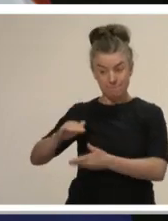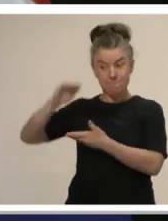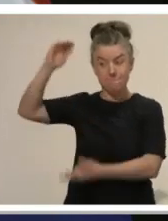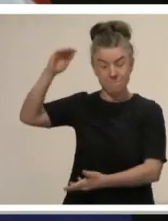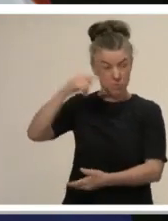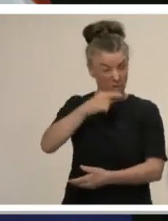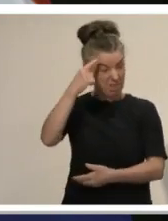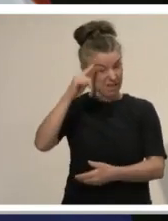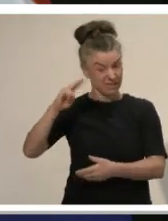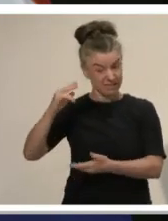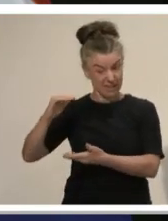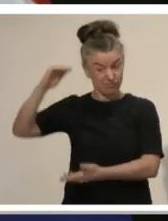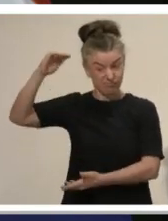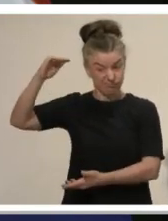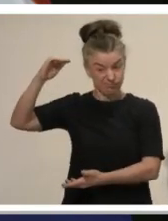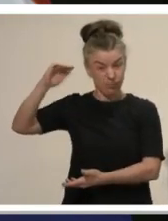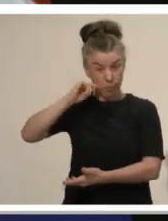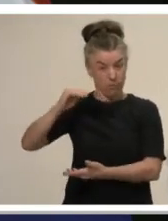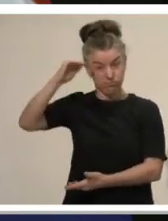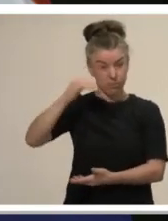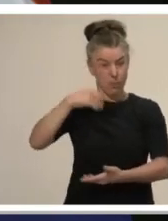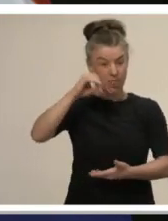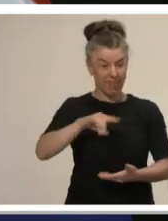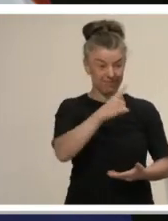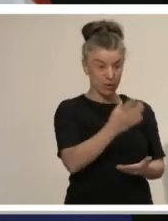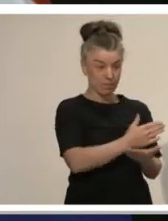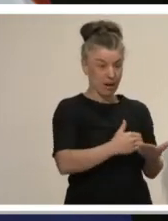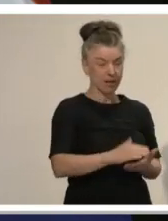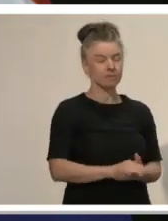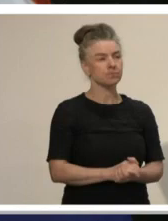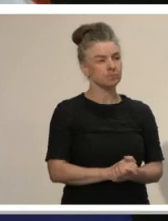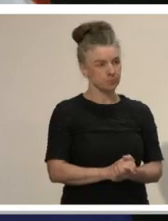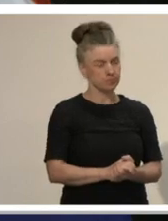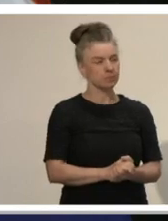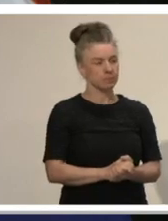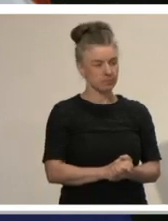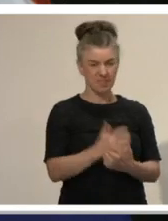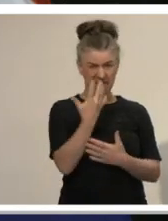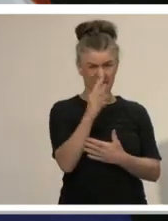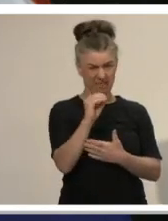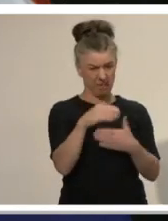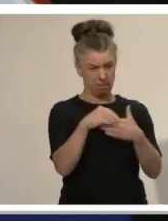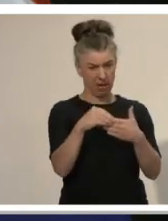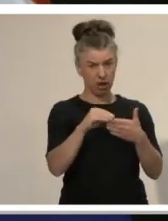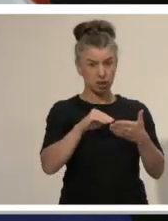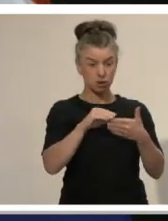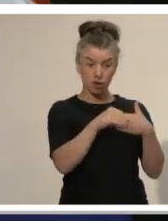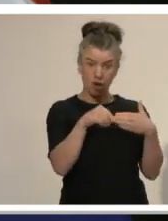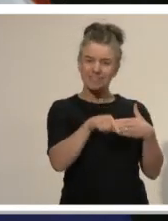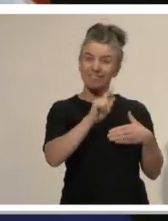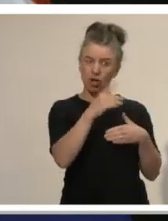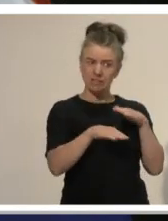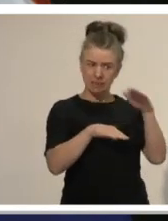tranche will dwarf the first? Oh, well, I do think that we shouldn't diminish or trivialise a $50 million investment in